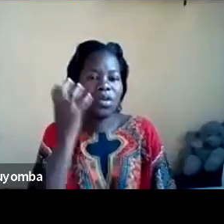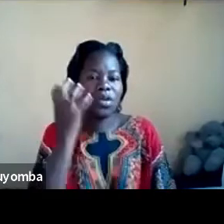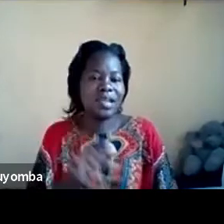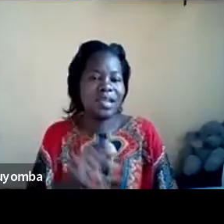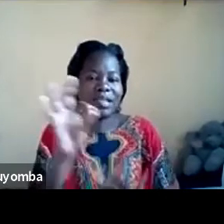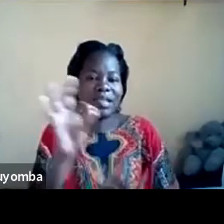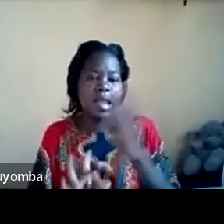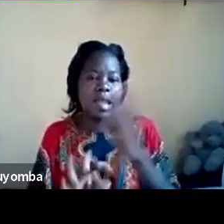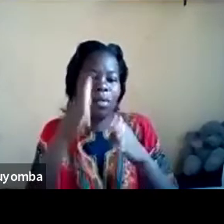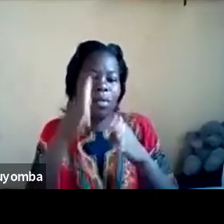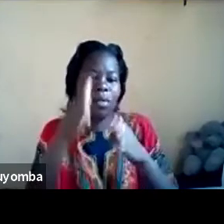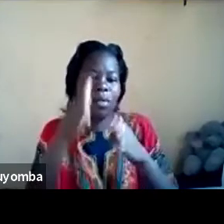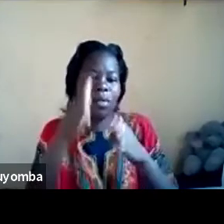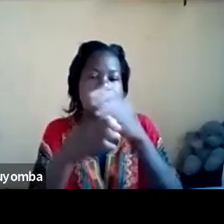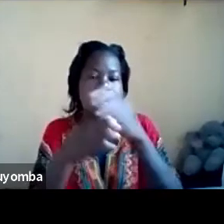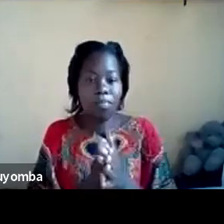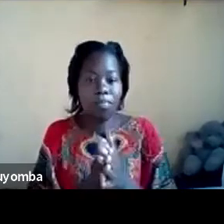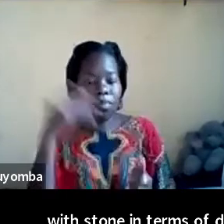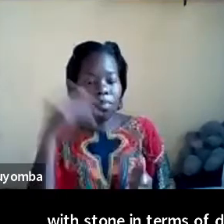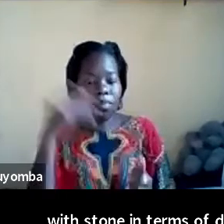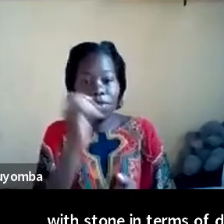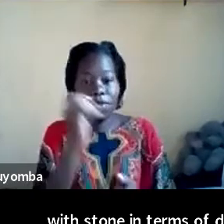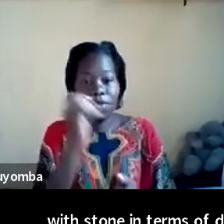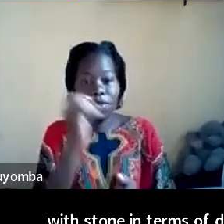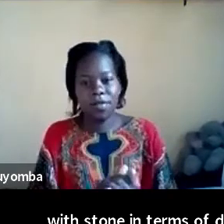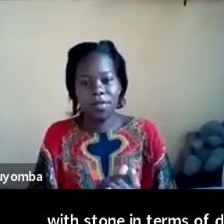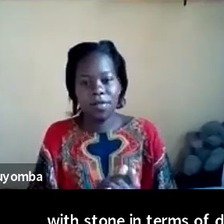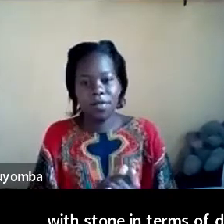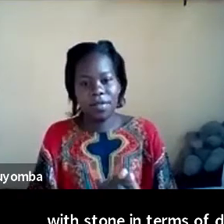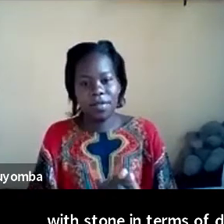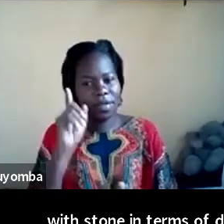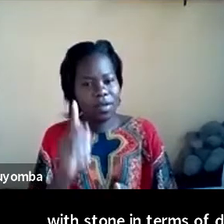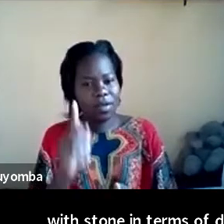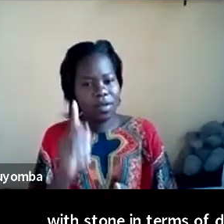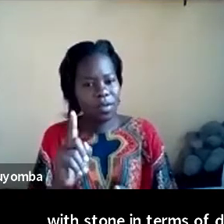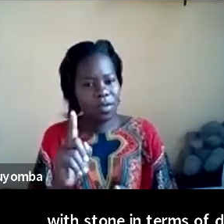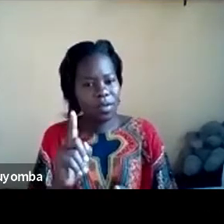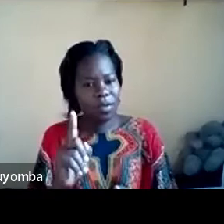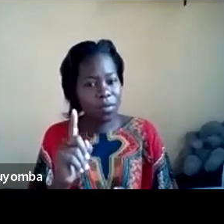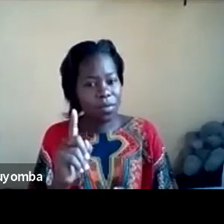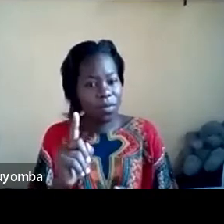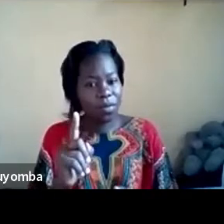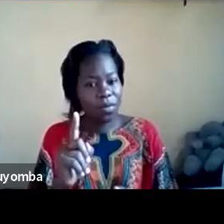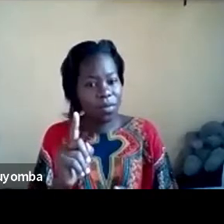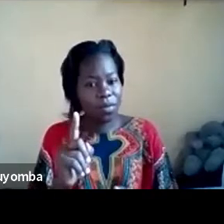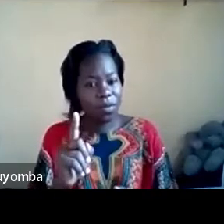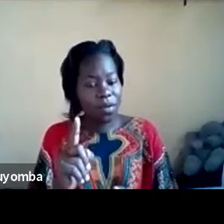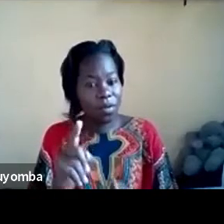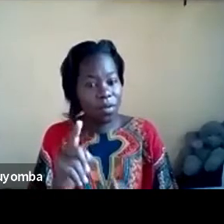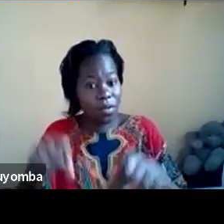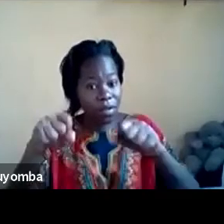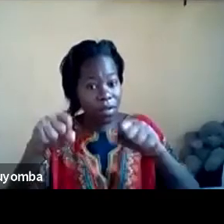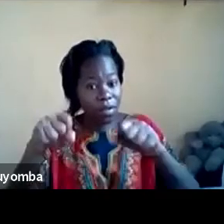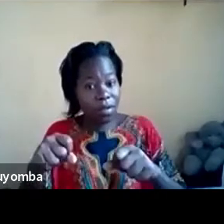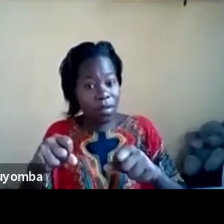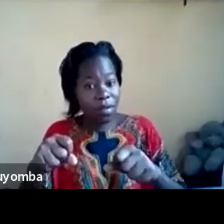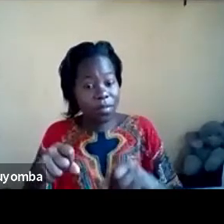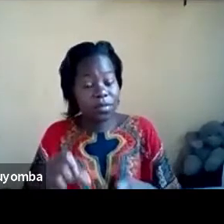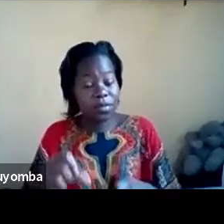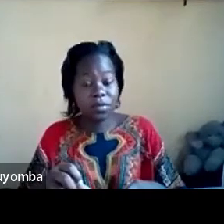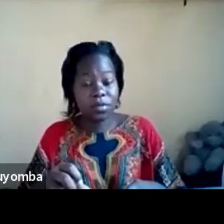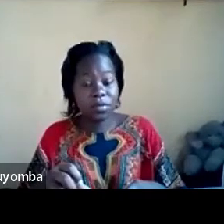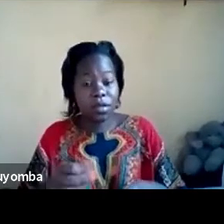that, right? Very beautifully. And then one of the co-owners is a lady, and surprisingly, I saw her investing